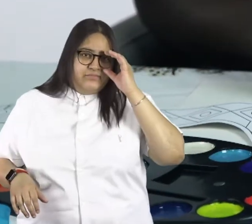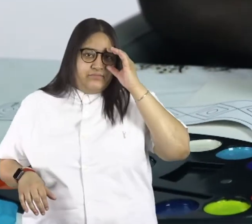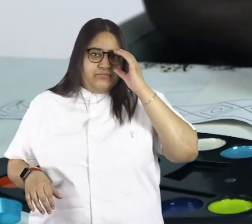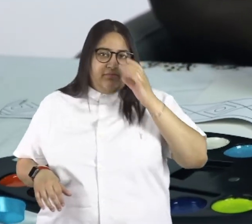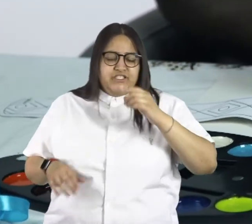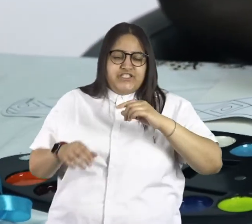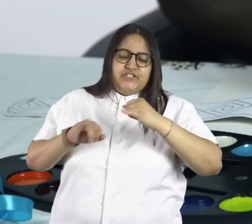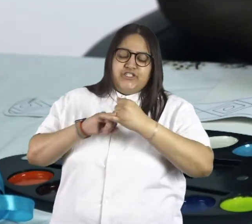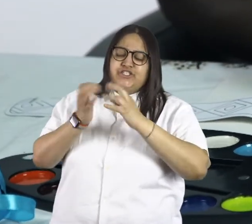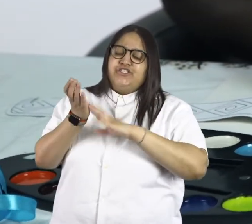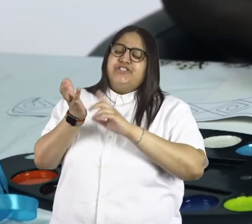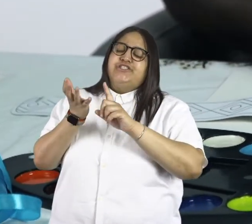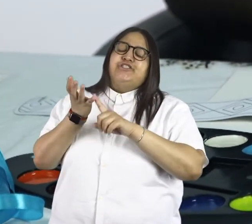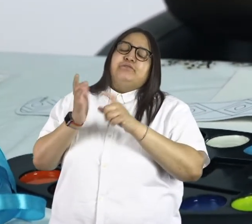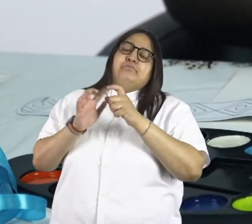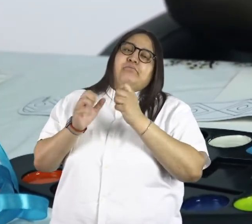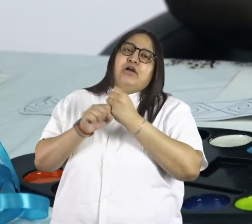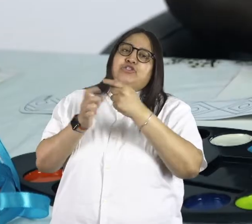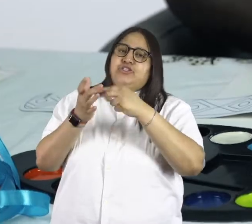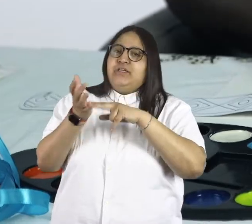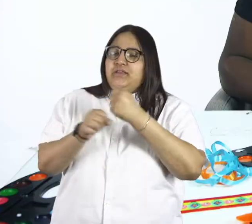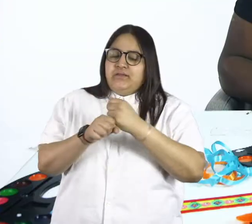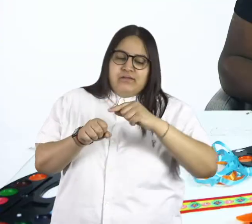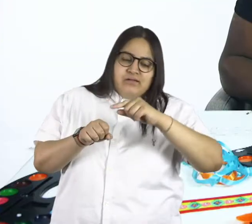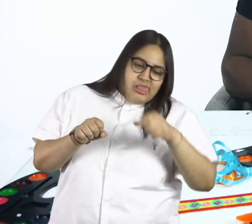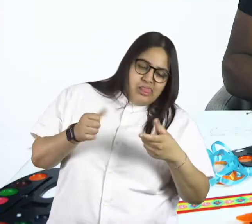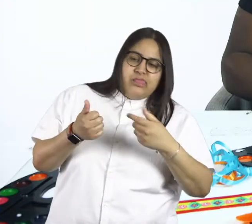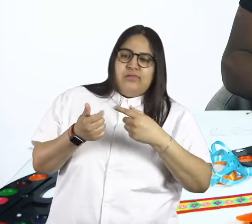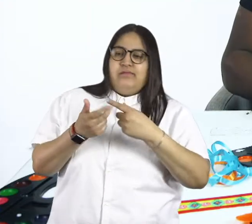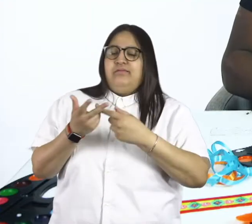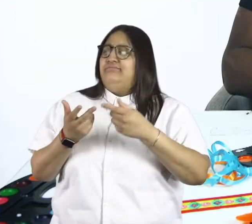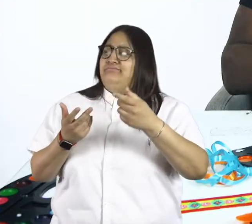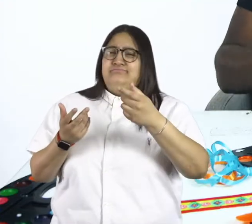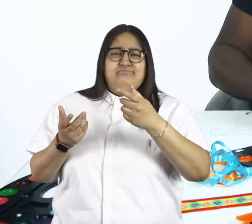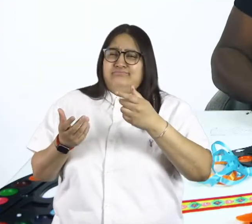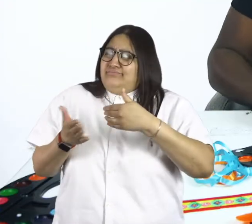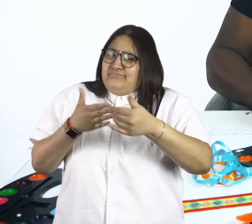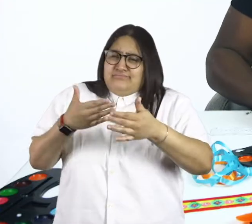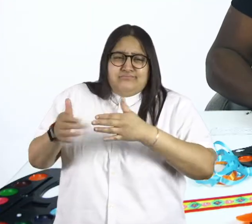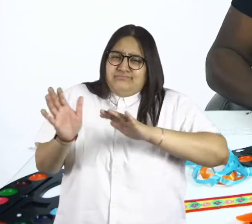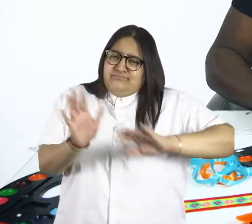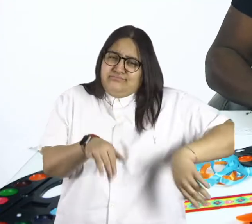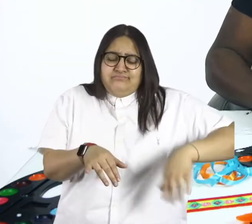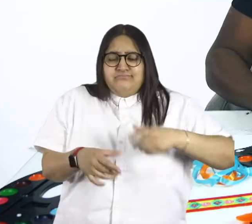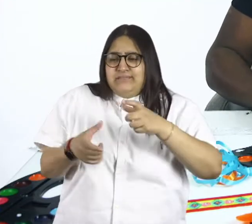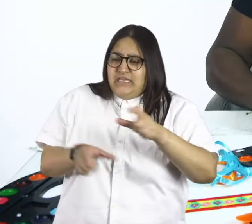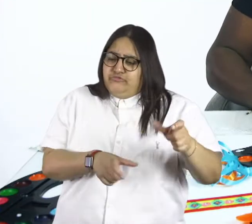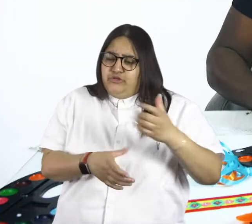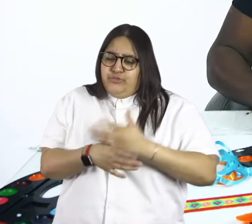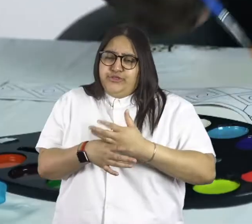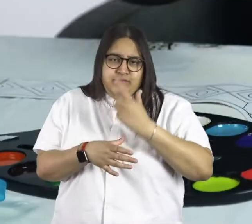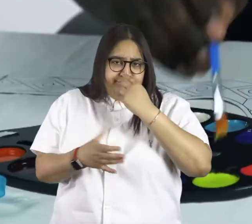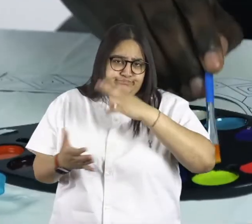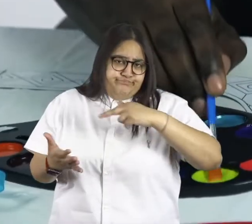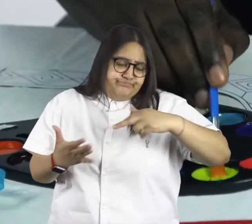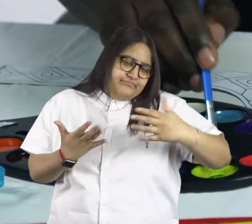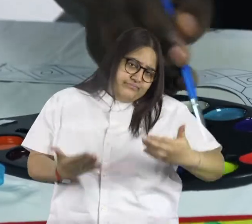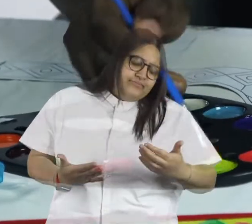although I'm going to colour it in that area. You can get a bit of tissue and just wipe it in, but I'm going to be colouring that area, so I'll be fine.